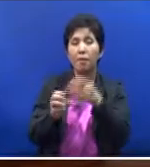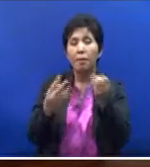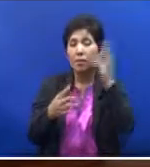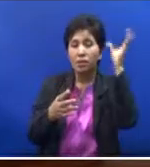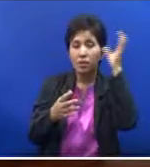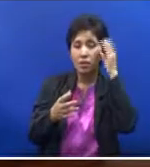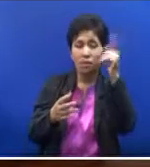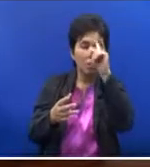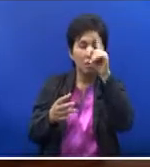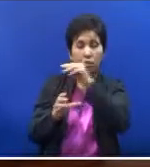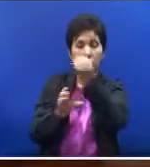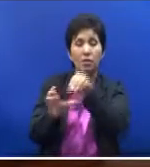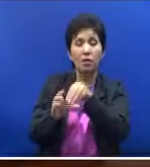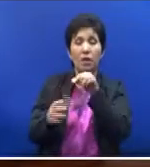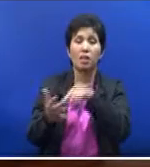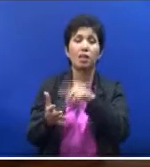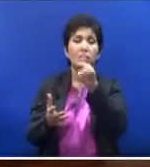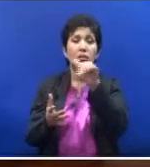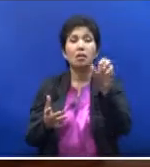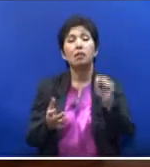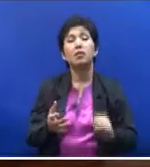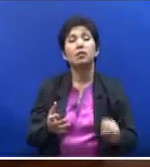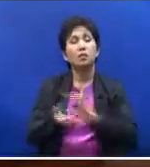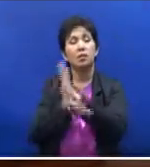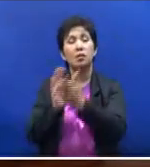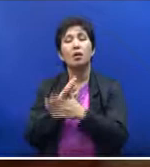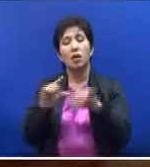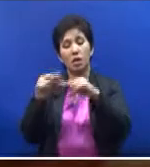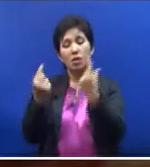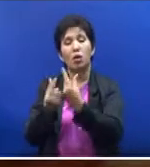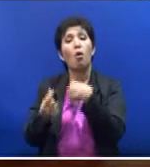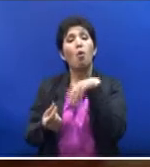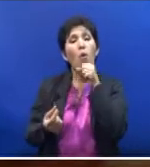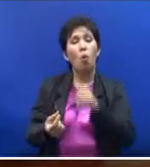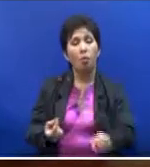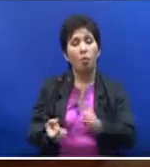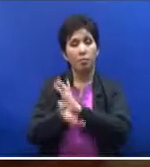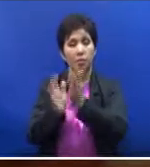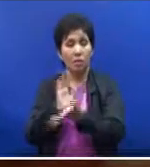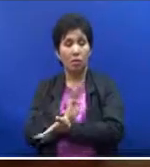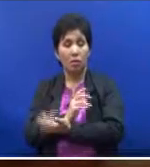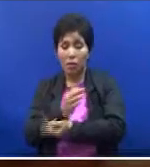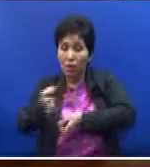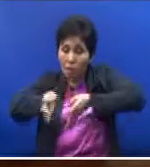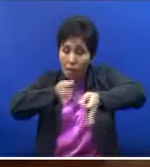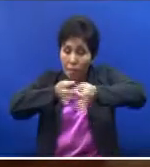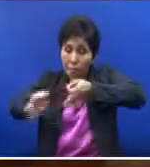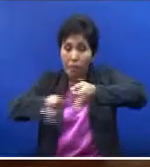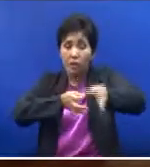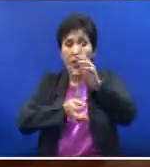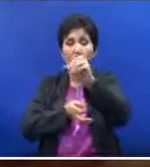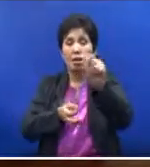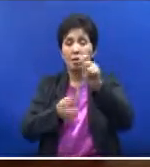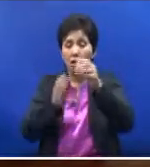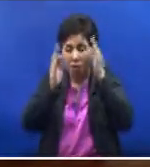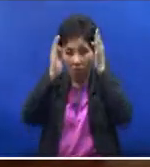many Chinese, Indians involved in this case? Okay, their age group. So, in order to interpret the data,